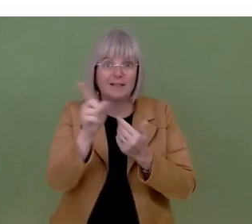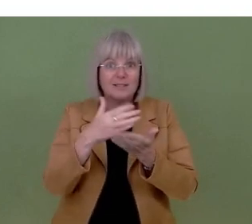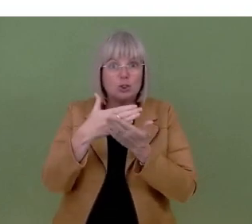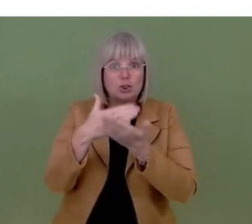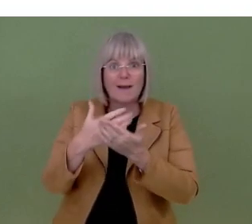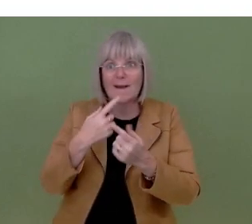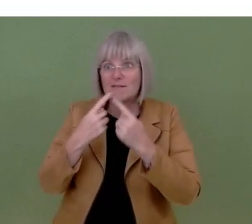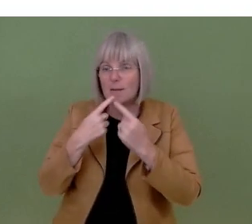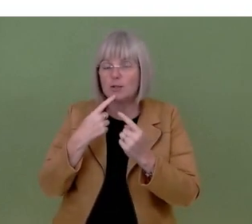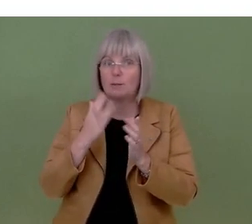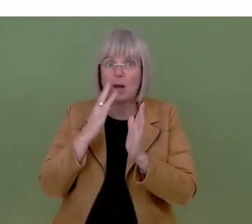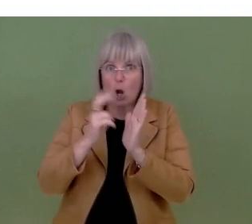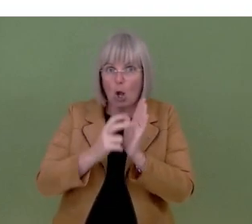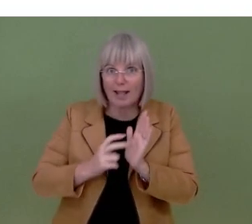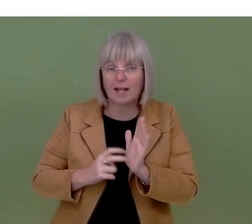and access the sessions.